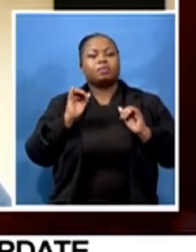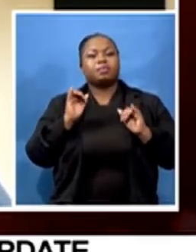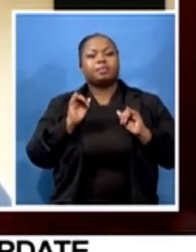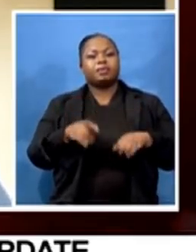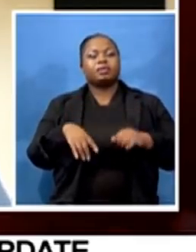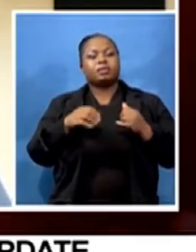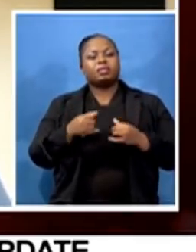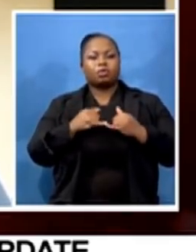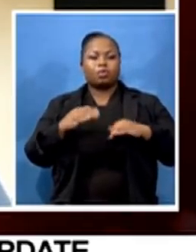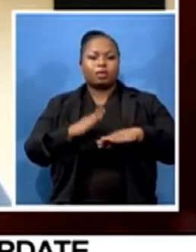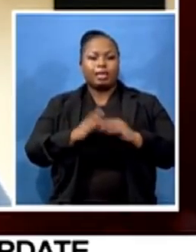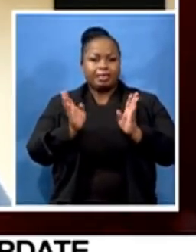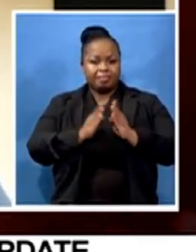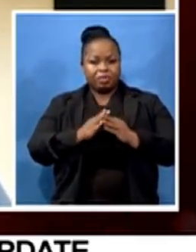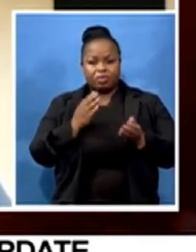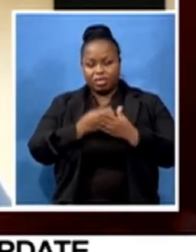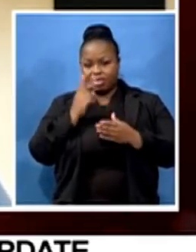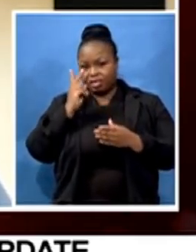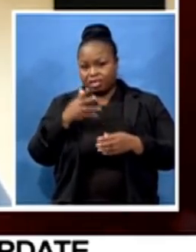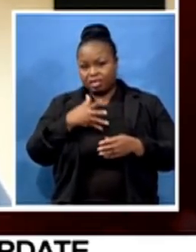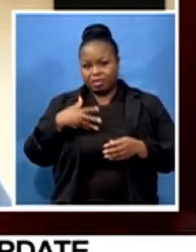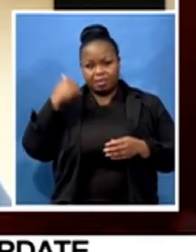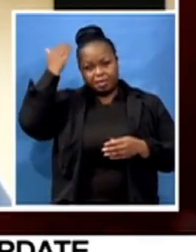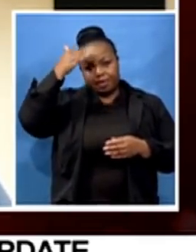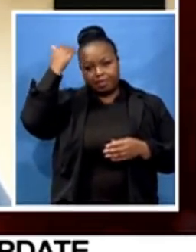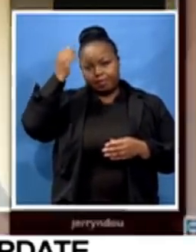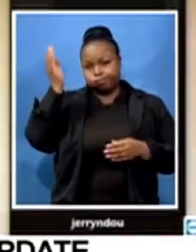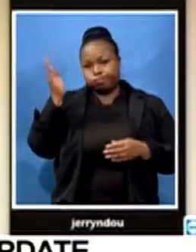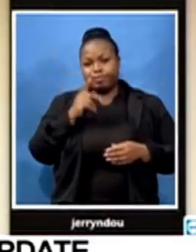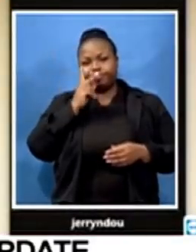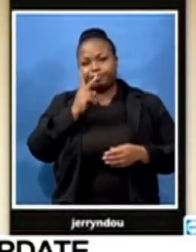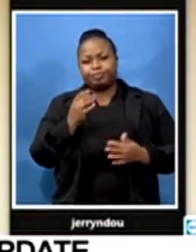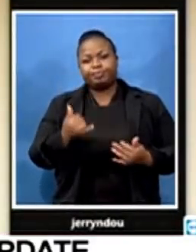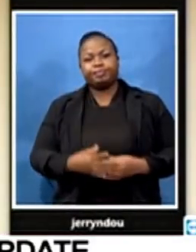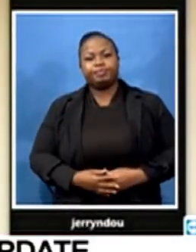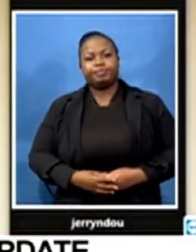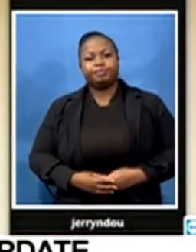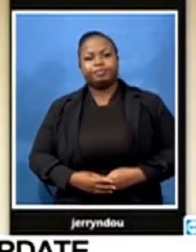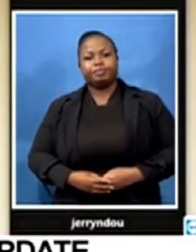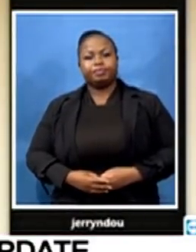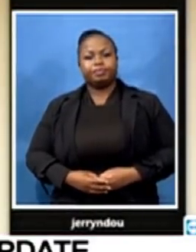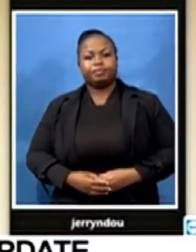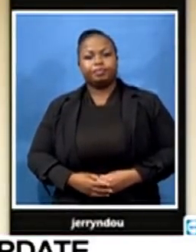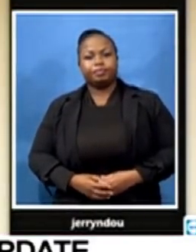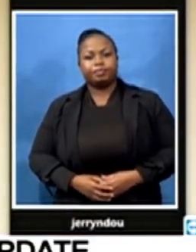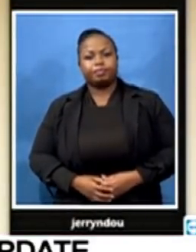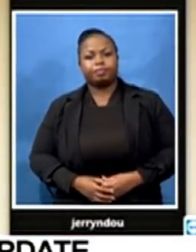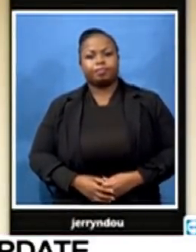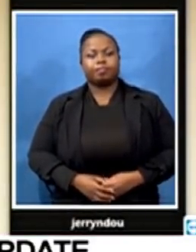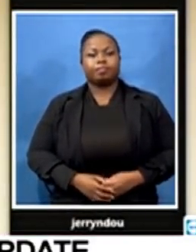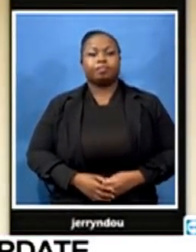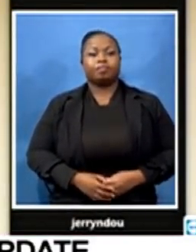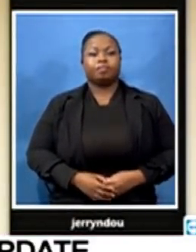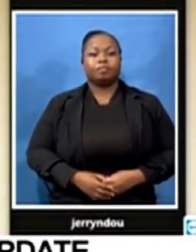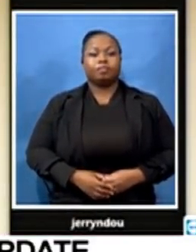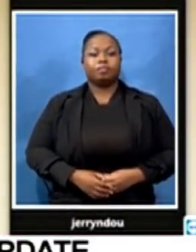Dr. Nkosazana Dlamini-Zuma. Let's take you there now live. Particularly given the role of the